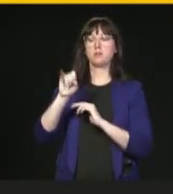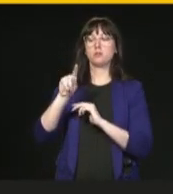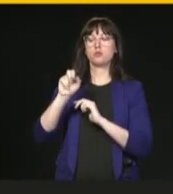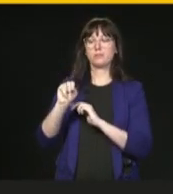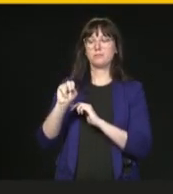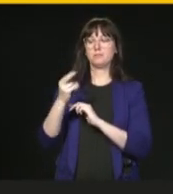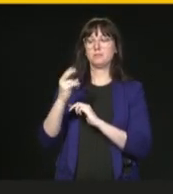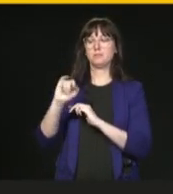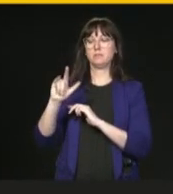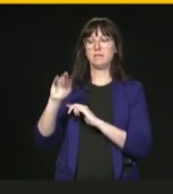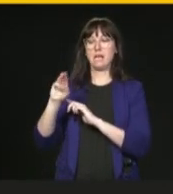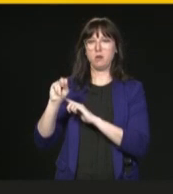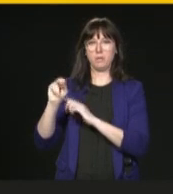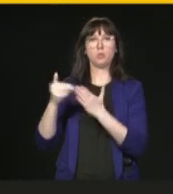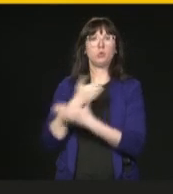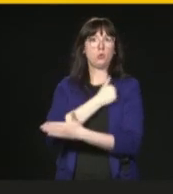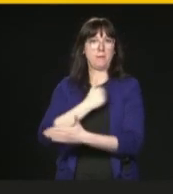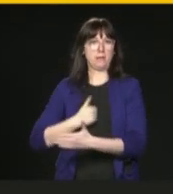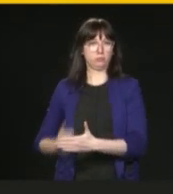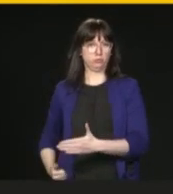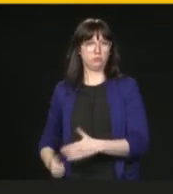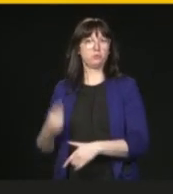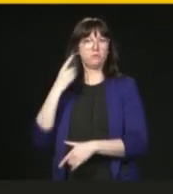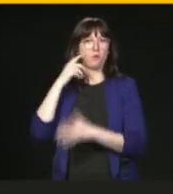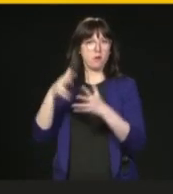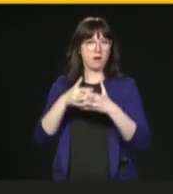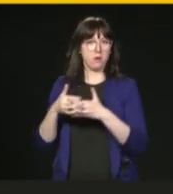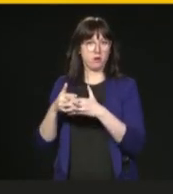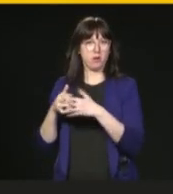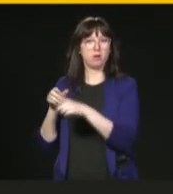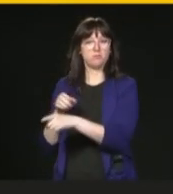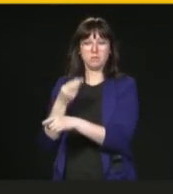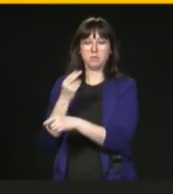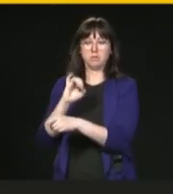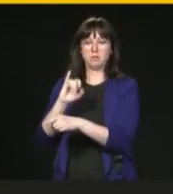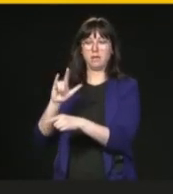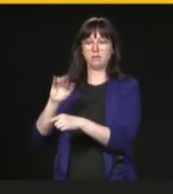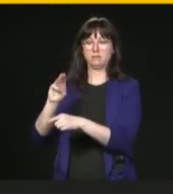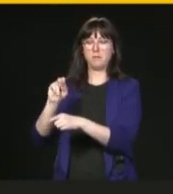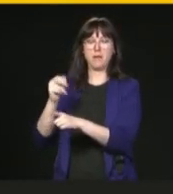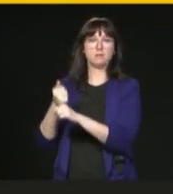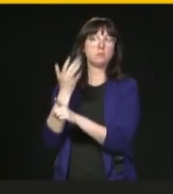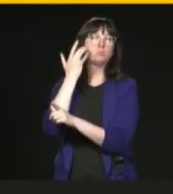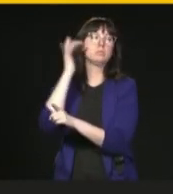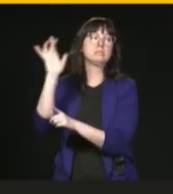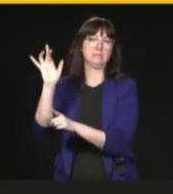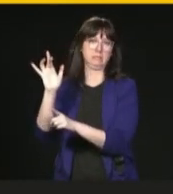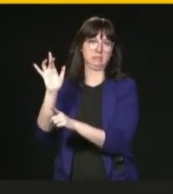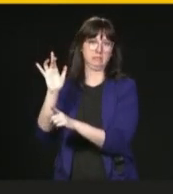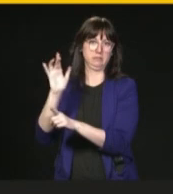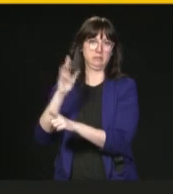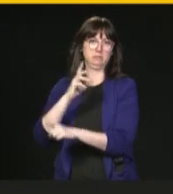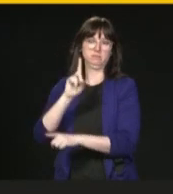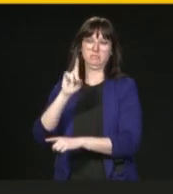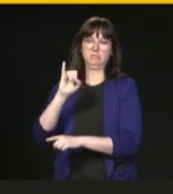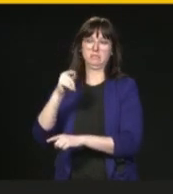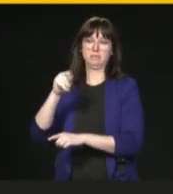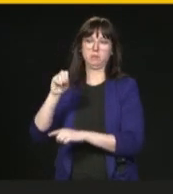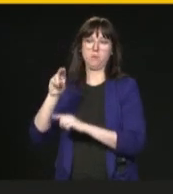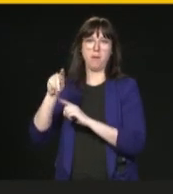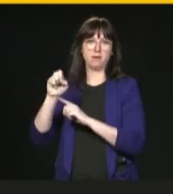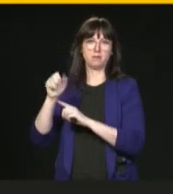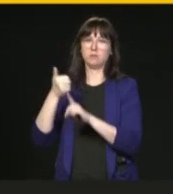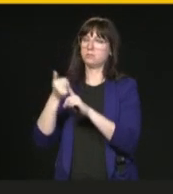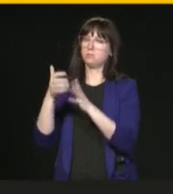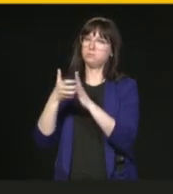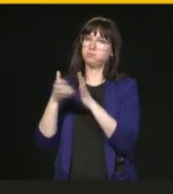our new ambassador to the United States. Ambassador Hillman is a gifted and brilliant diplomat. She was